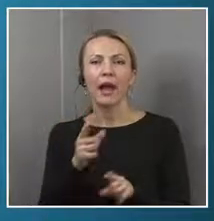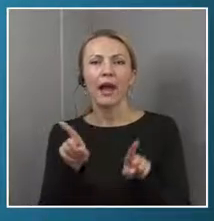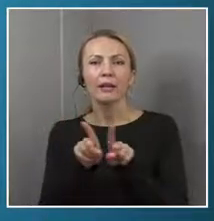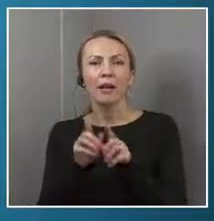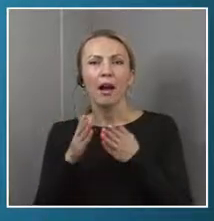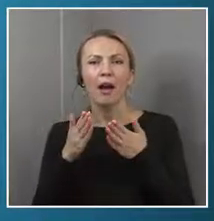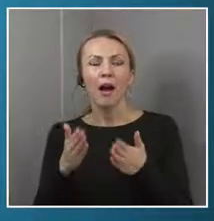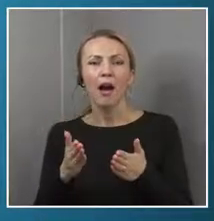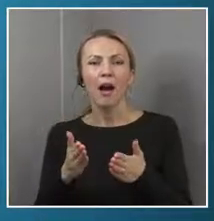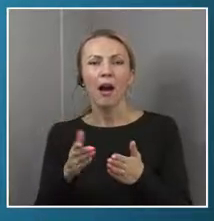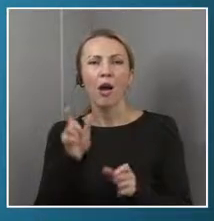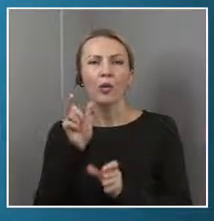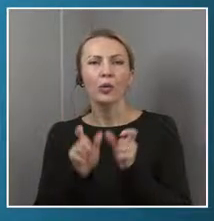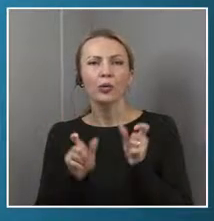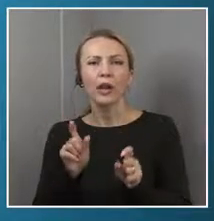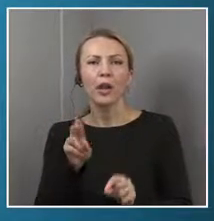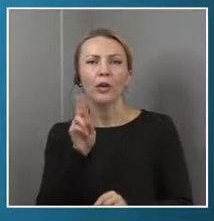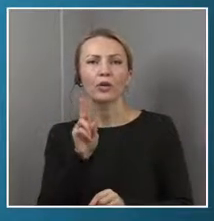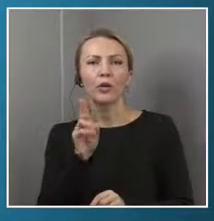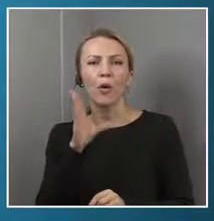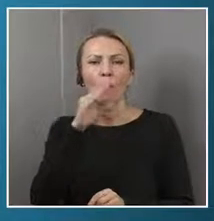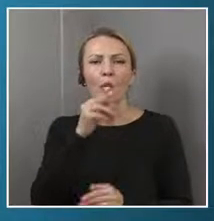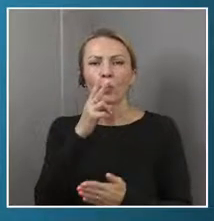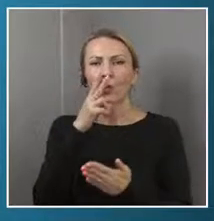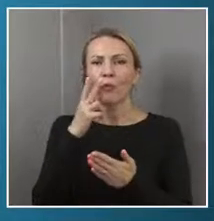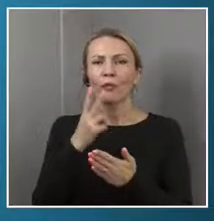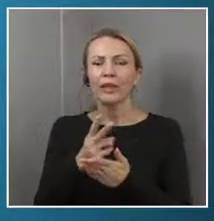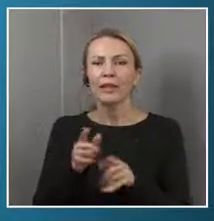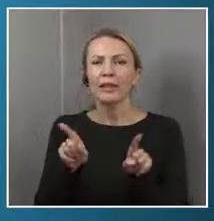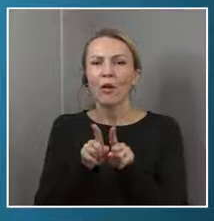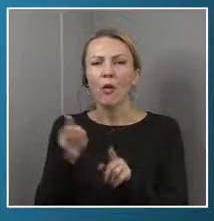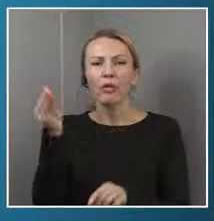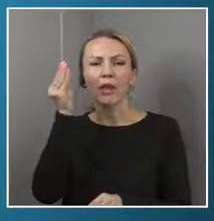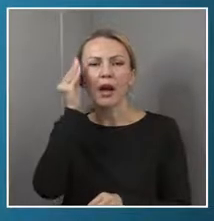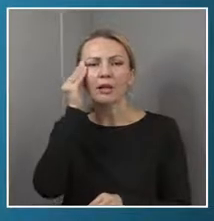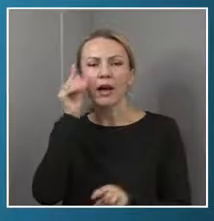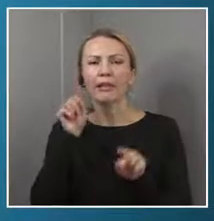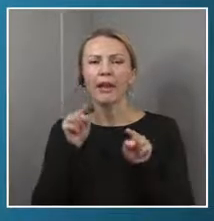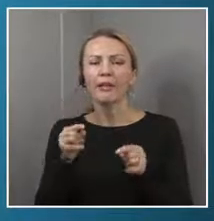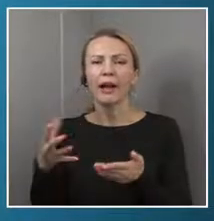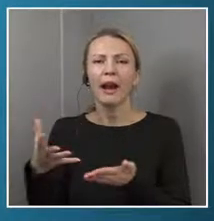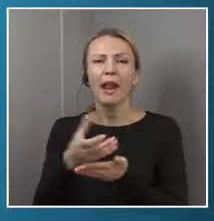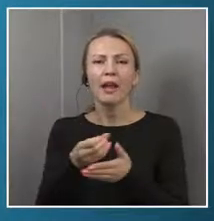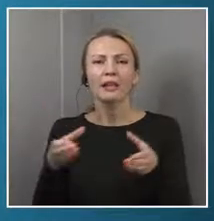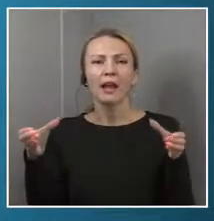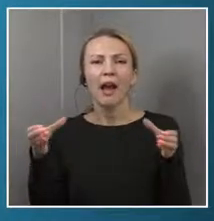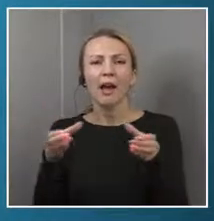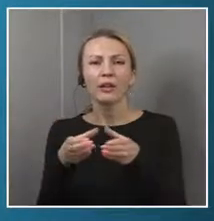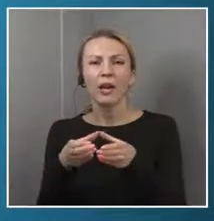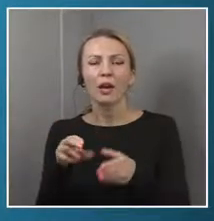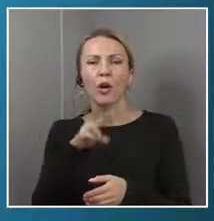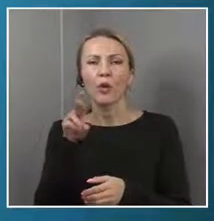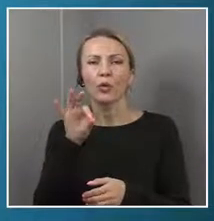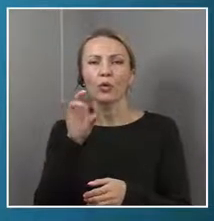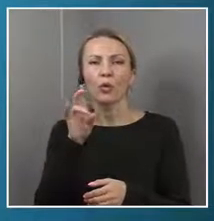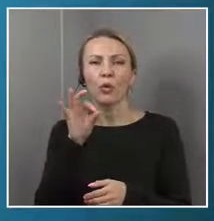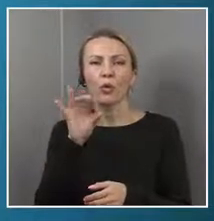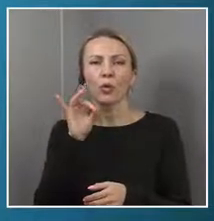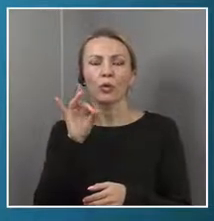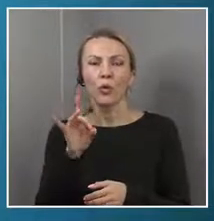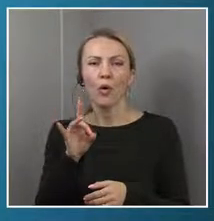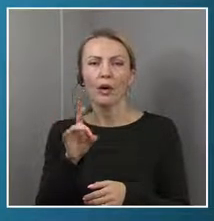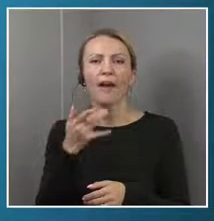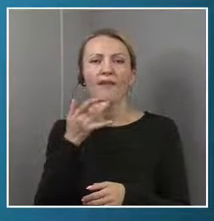young age are not always that very different. Eli and Edith Broad used to prowl the